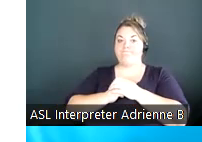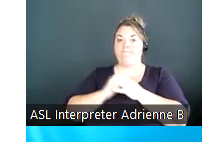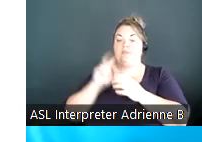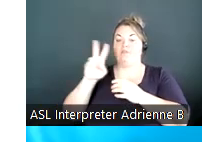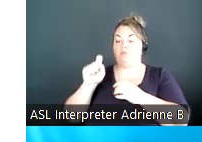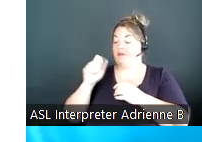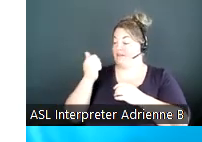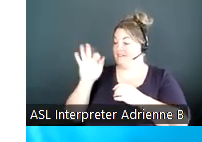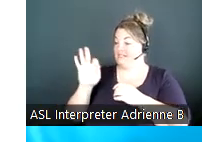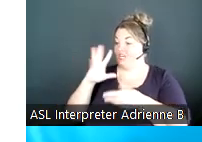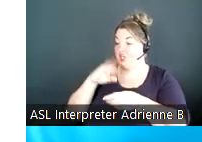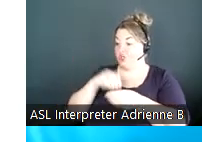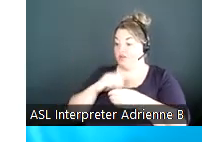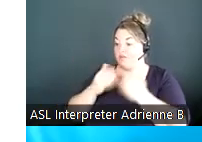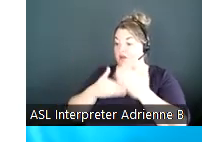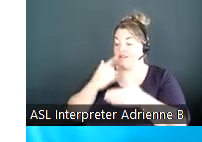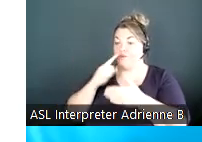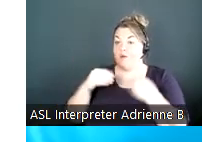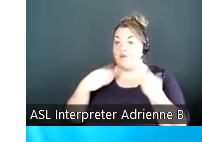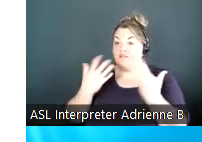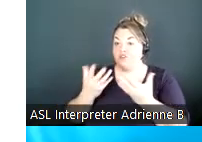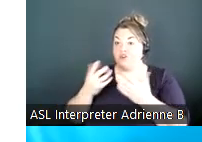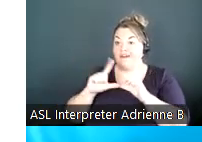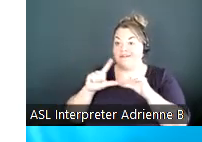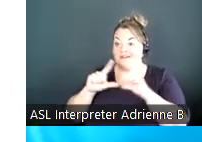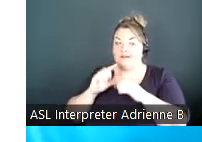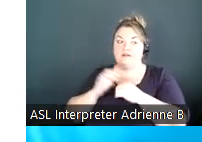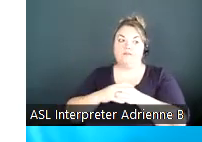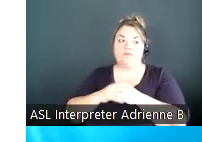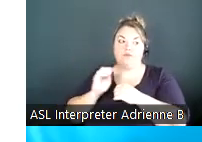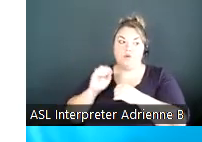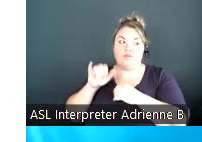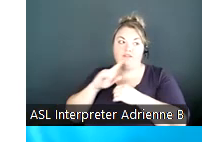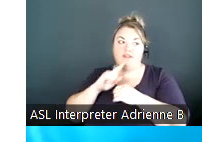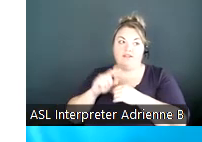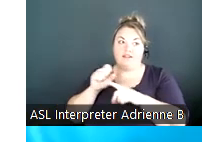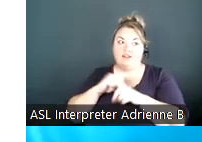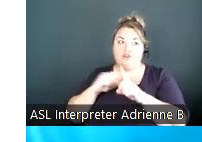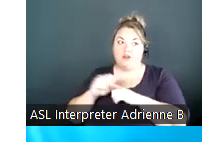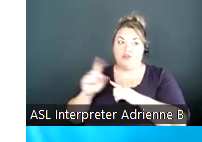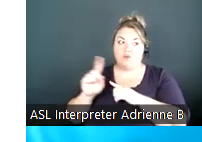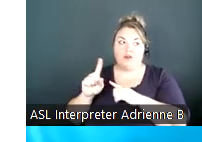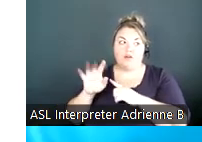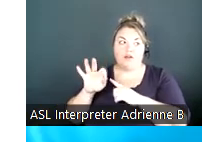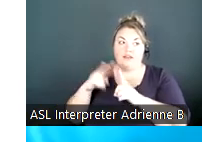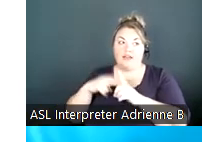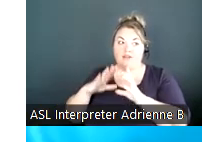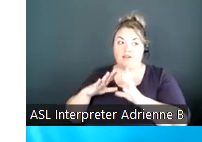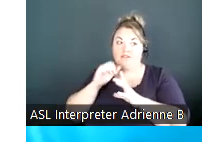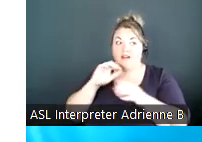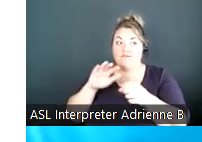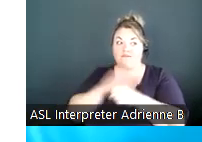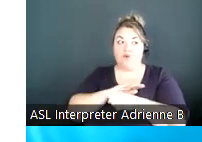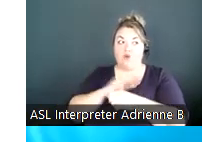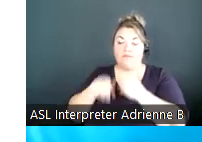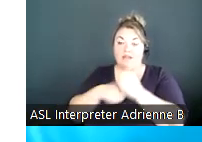2.19 includes the process for provisional licenses. So this is a situation where if an applicant is not in full